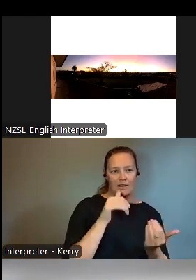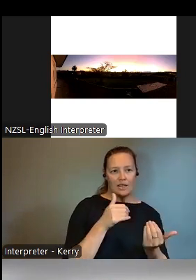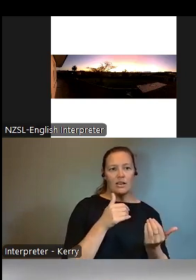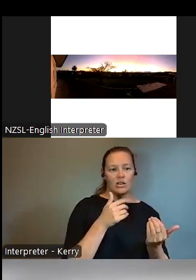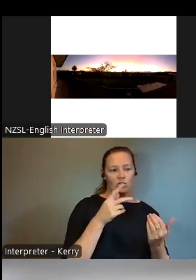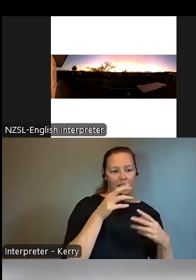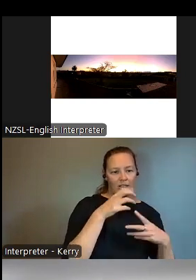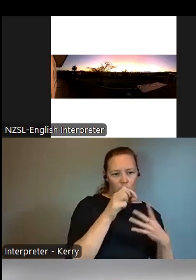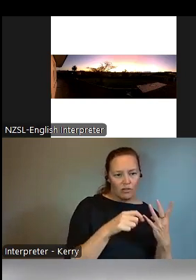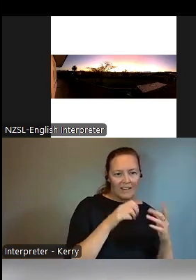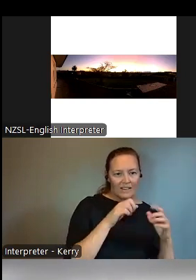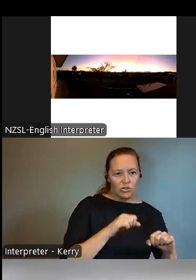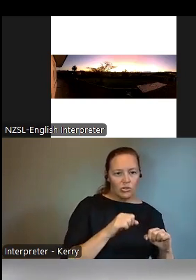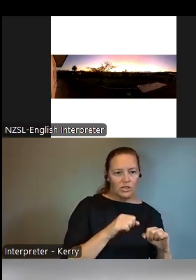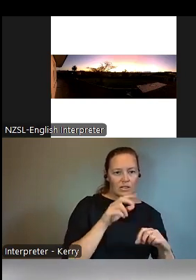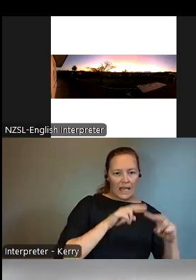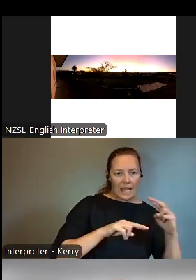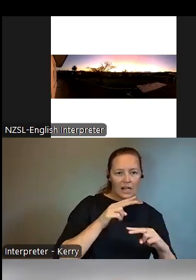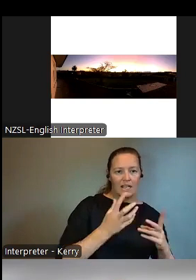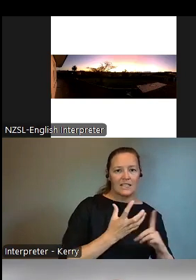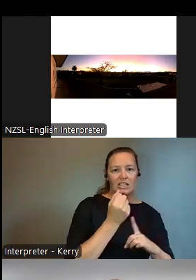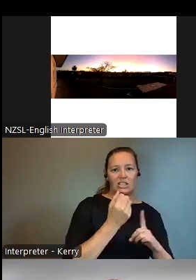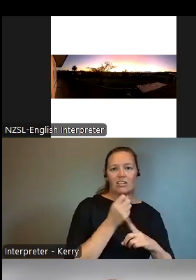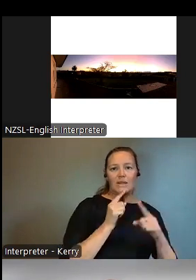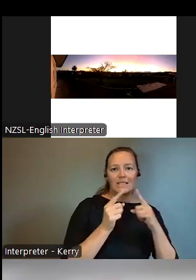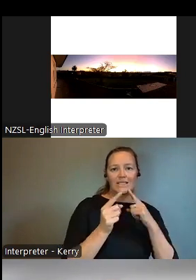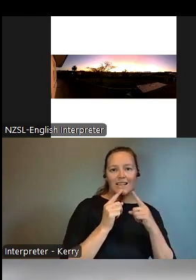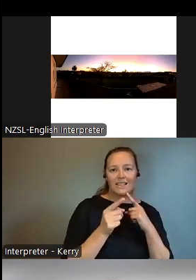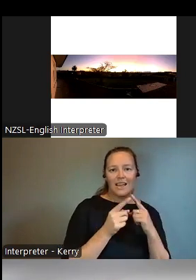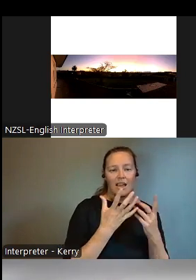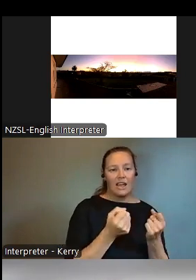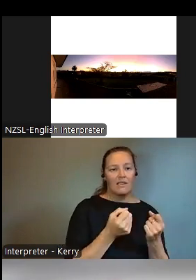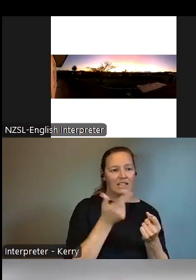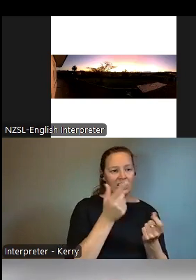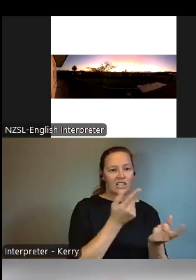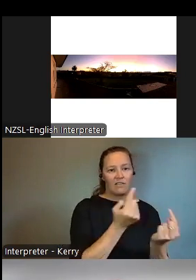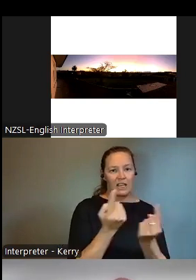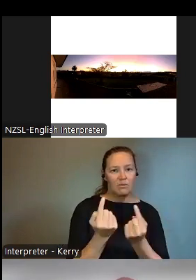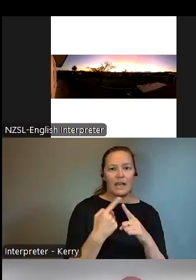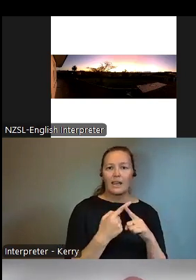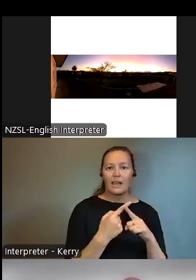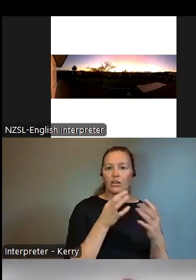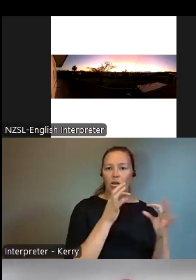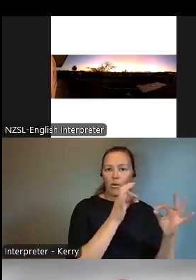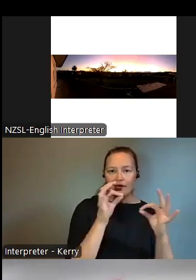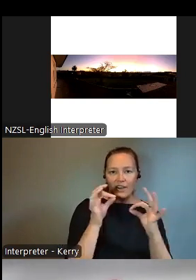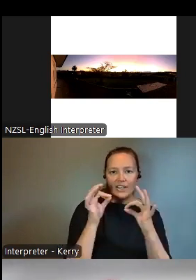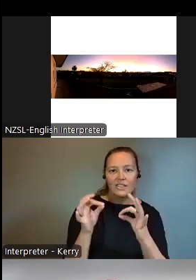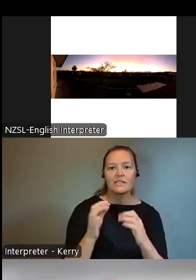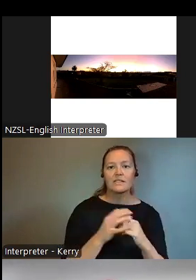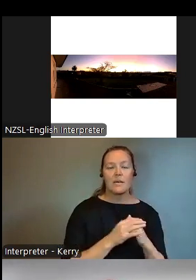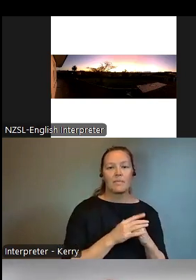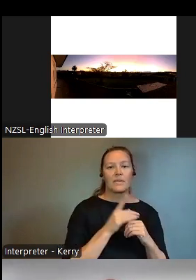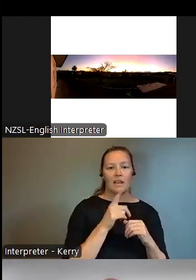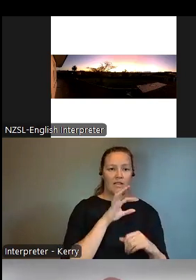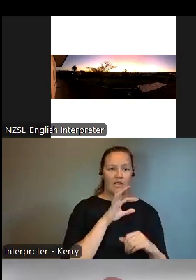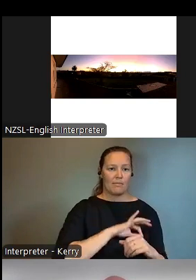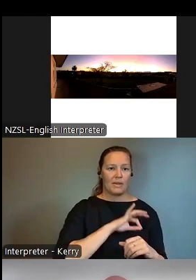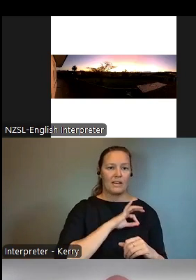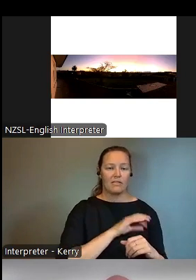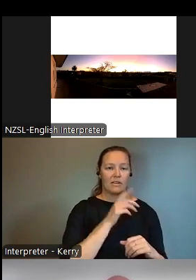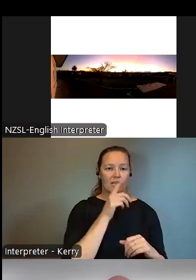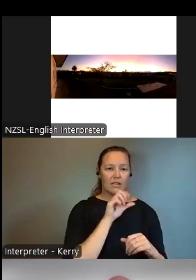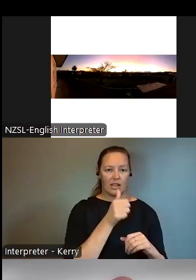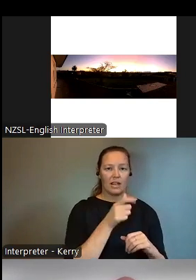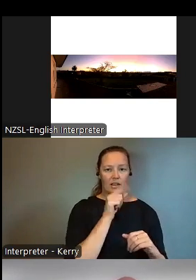by analysing achievement data, by seeking teacher feedback and teacher observations. And that benefit then can move